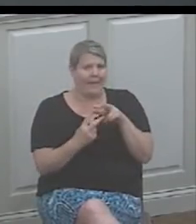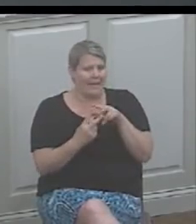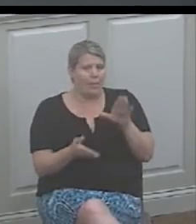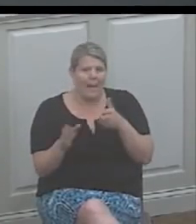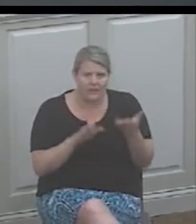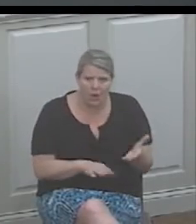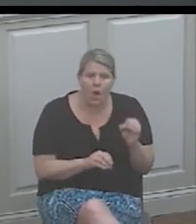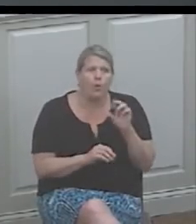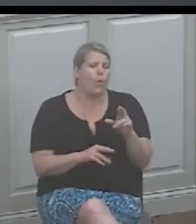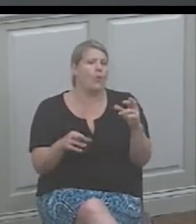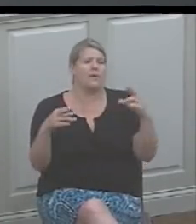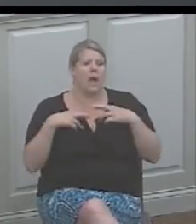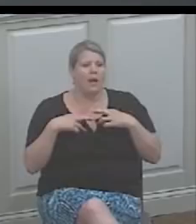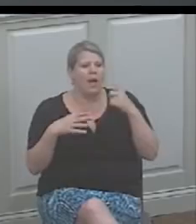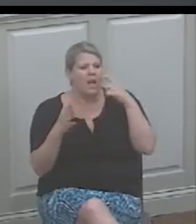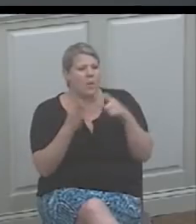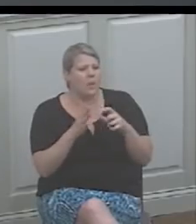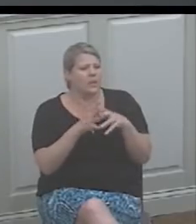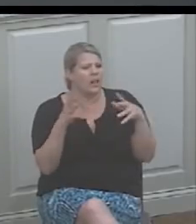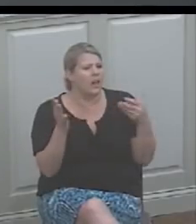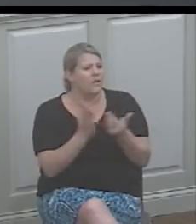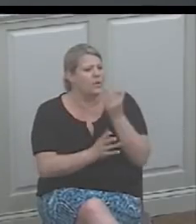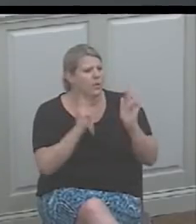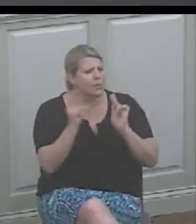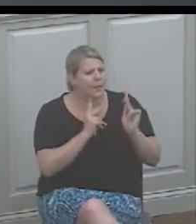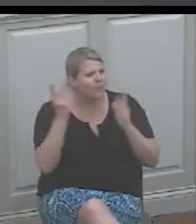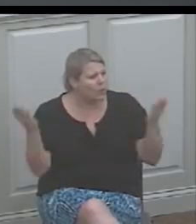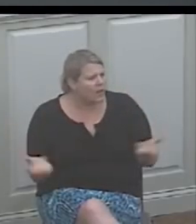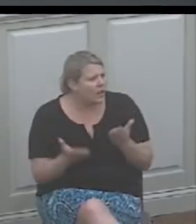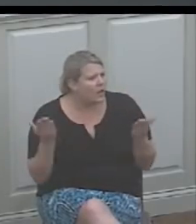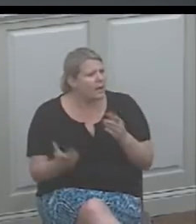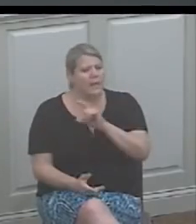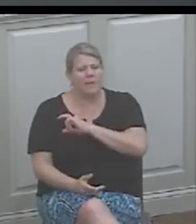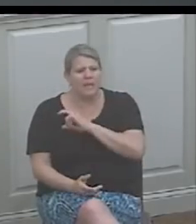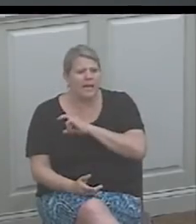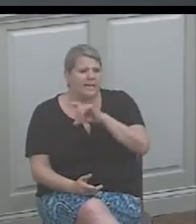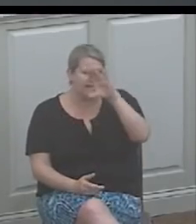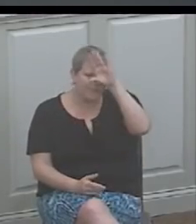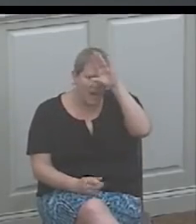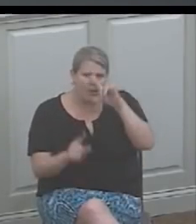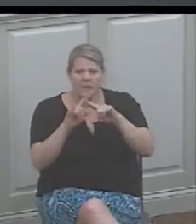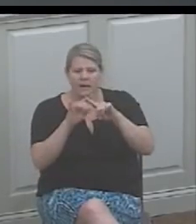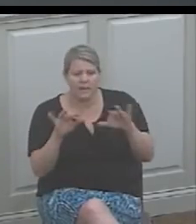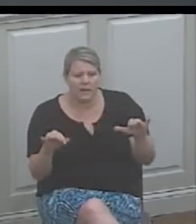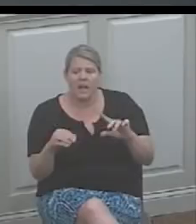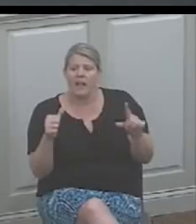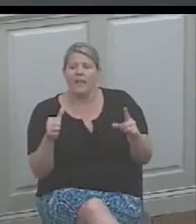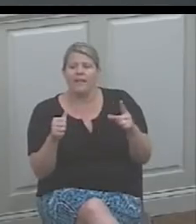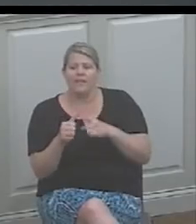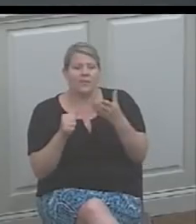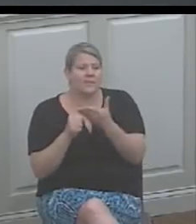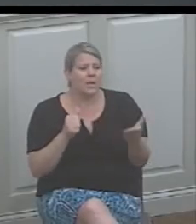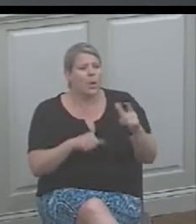retired. I see a lot of the new guys here, the police officers, the firefighters, and the first thing I want to do is ask them what time